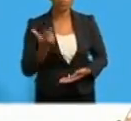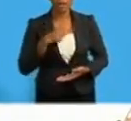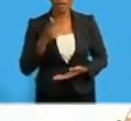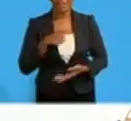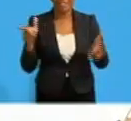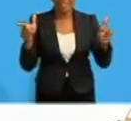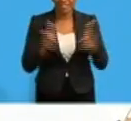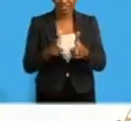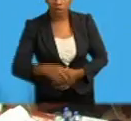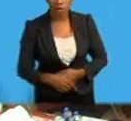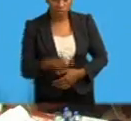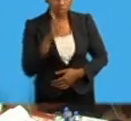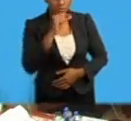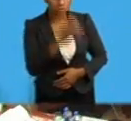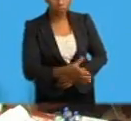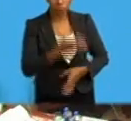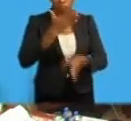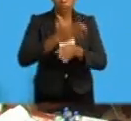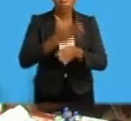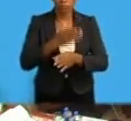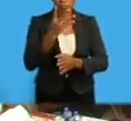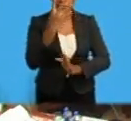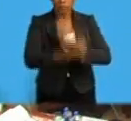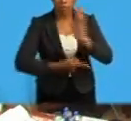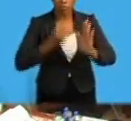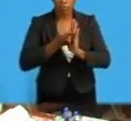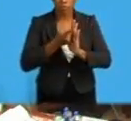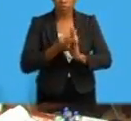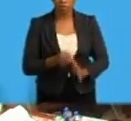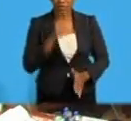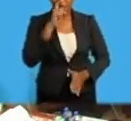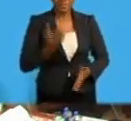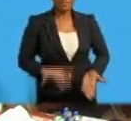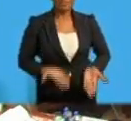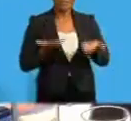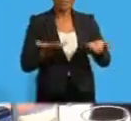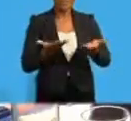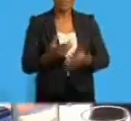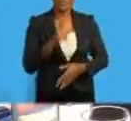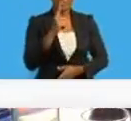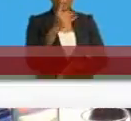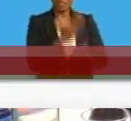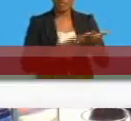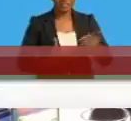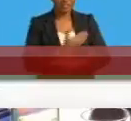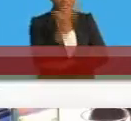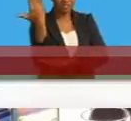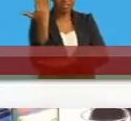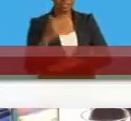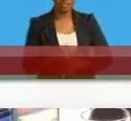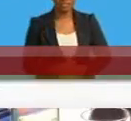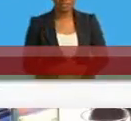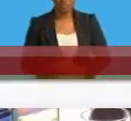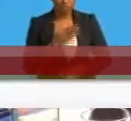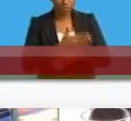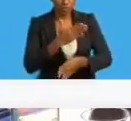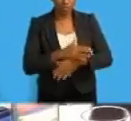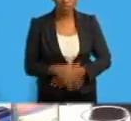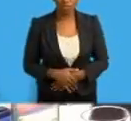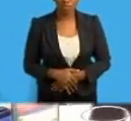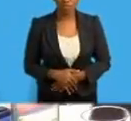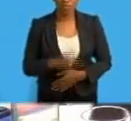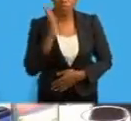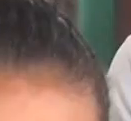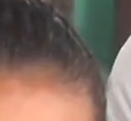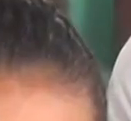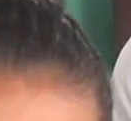paid $800. We cannot give a 4-hour job, a half-day job to somebody. You call somebody at work, you have to give a full 8-hour work.